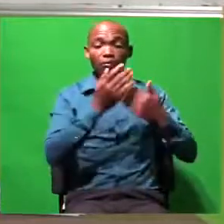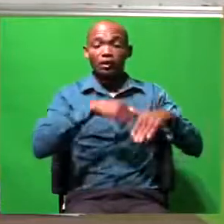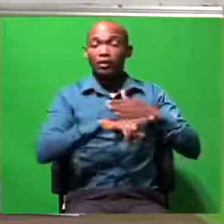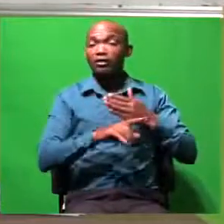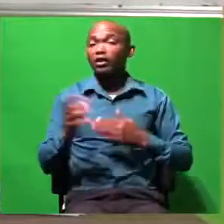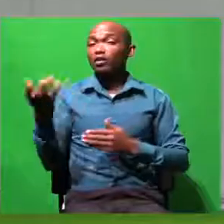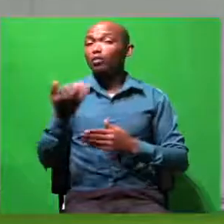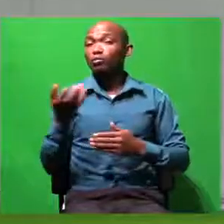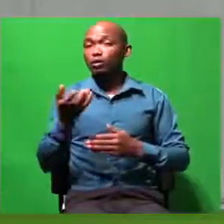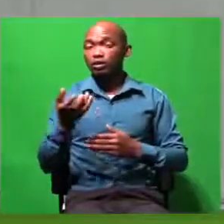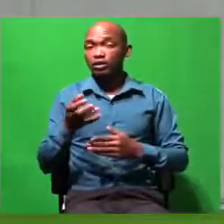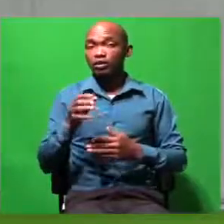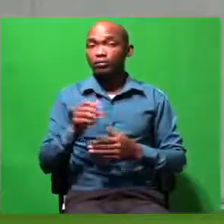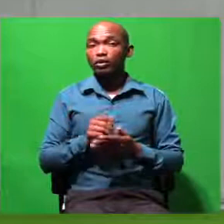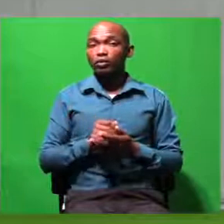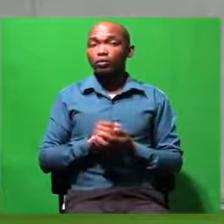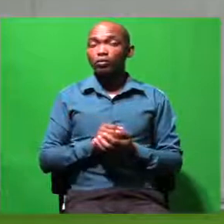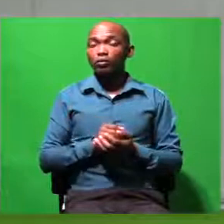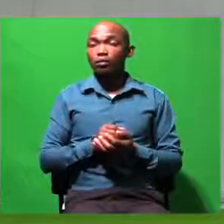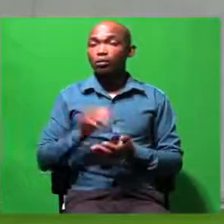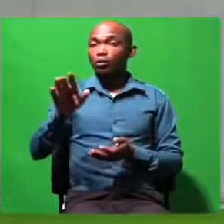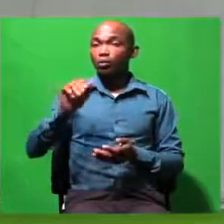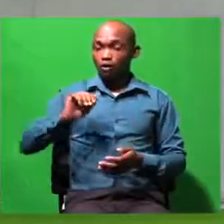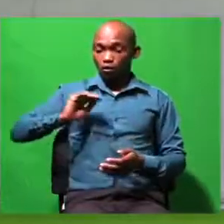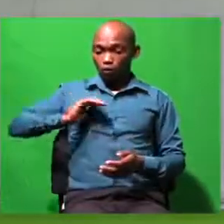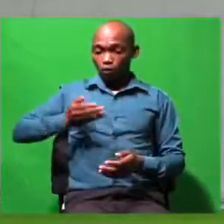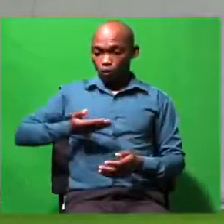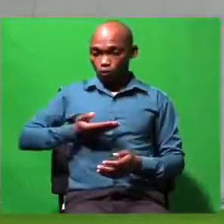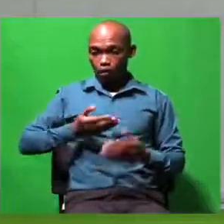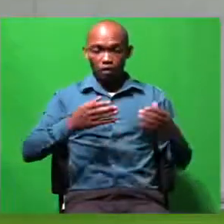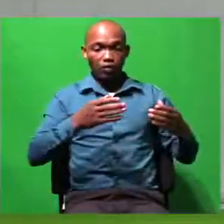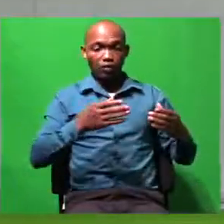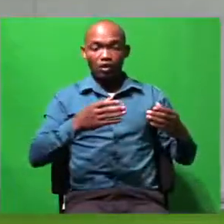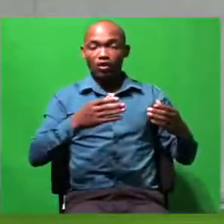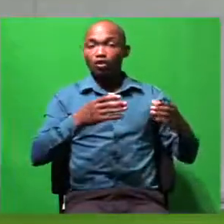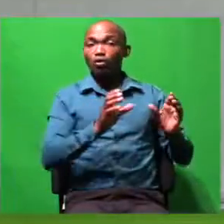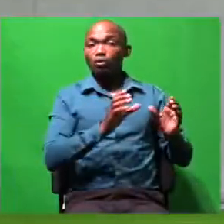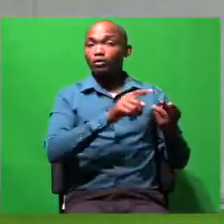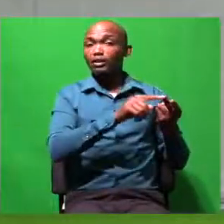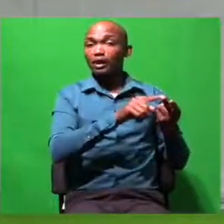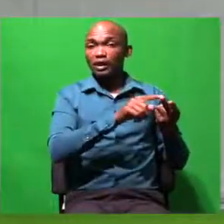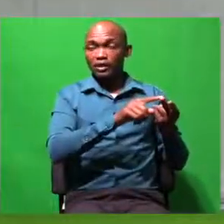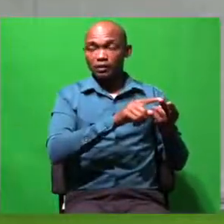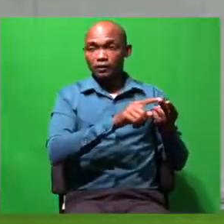communities are calling women. Women is the second group.